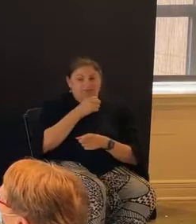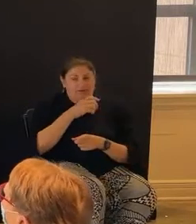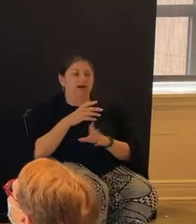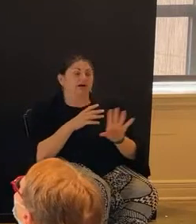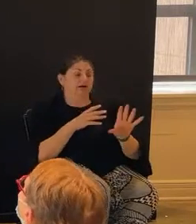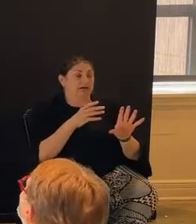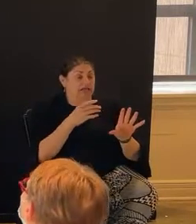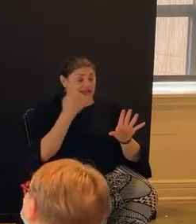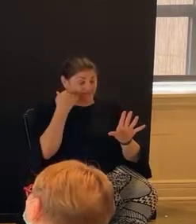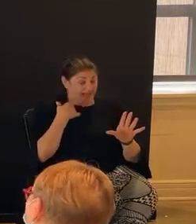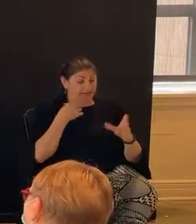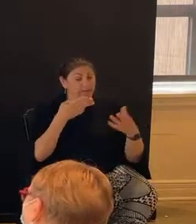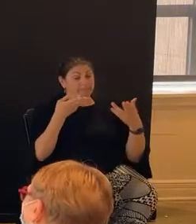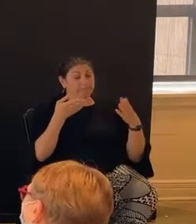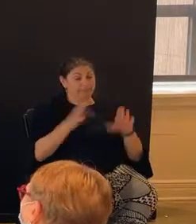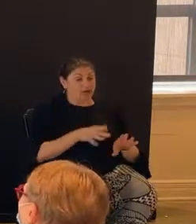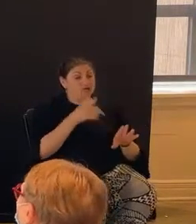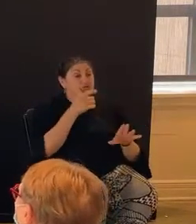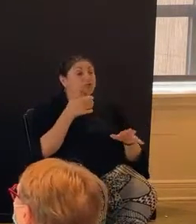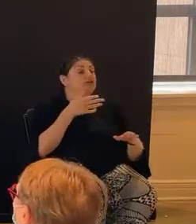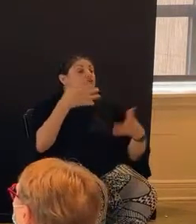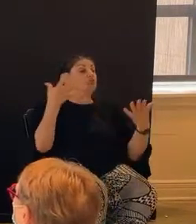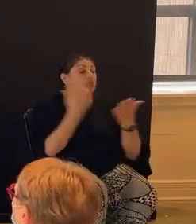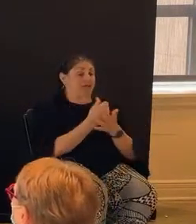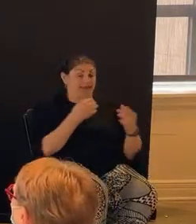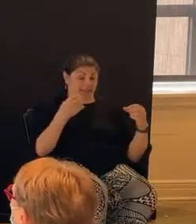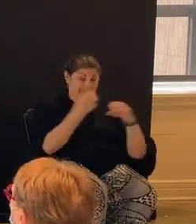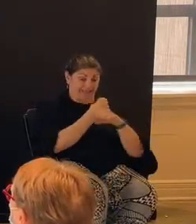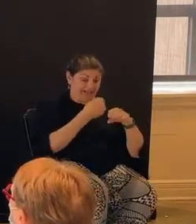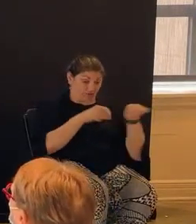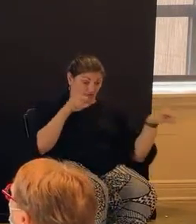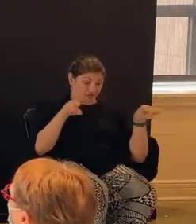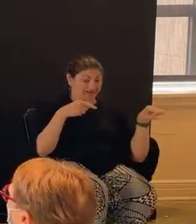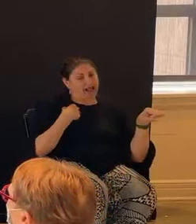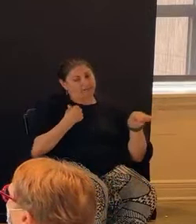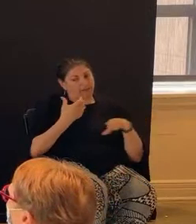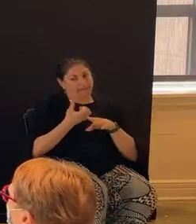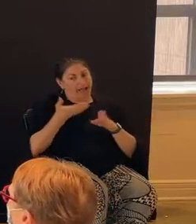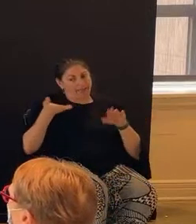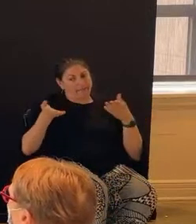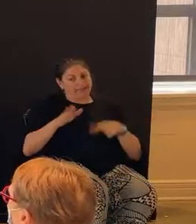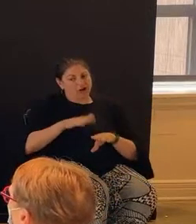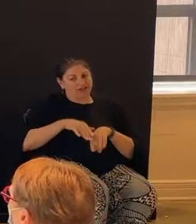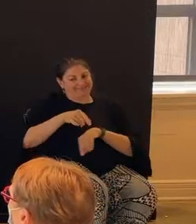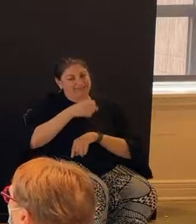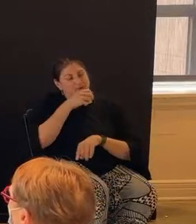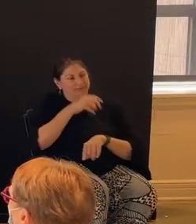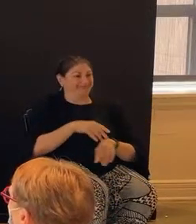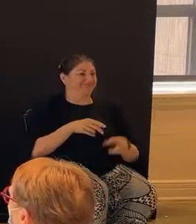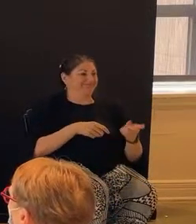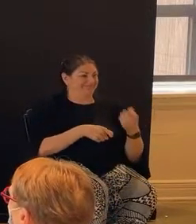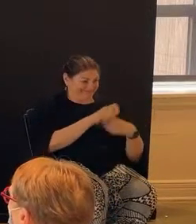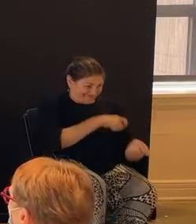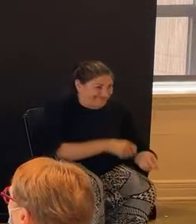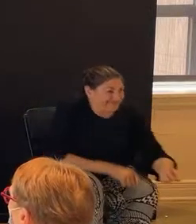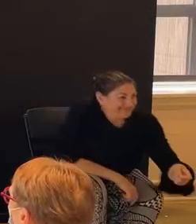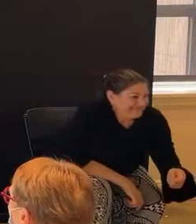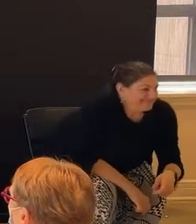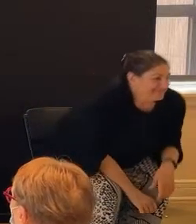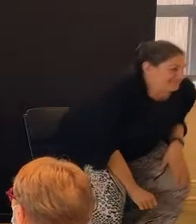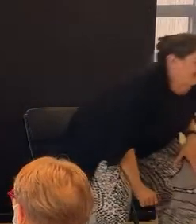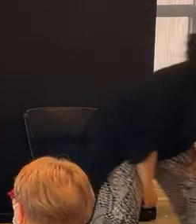toadlets. And this is a picture of elk, a bachelor herd of elk on the pumice